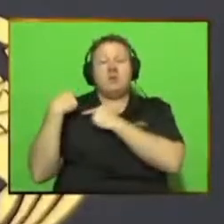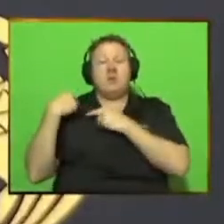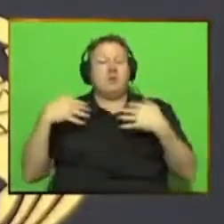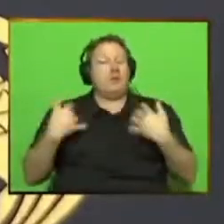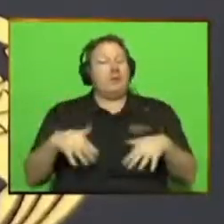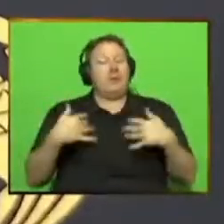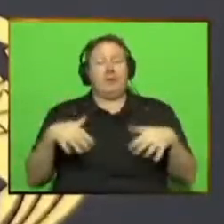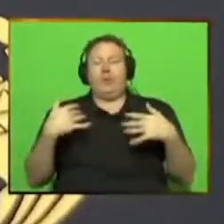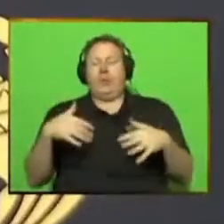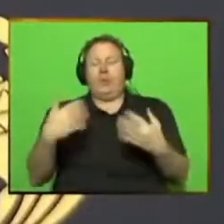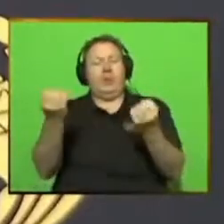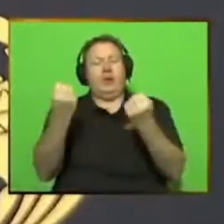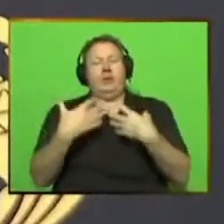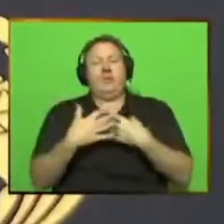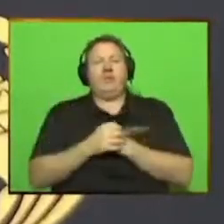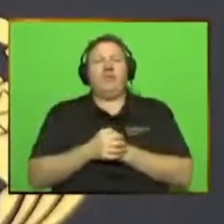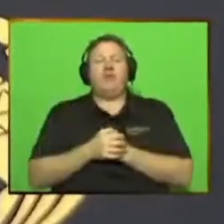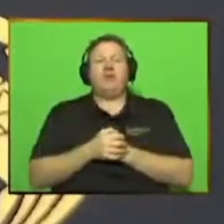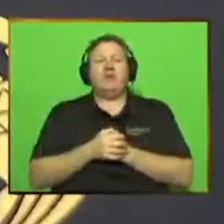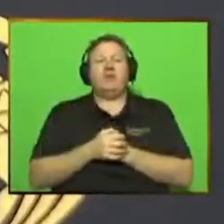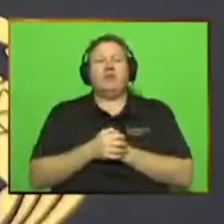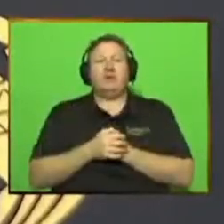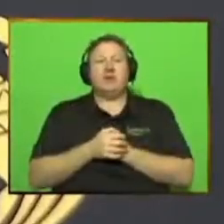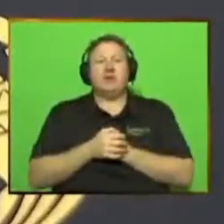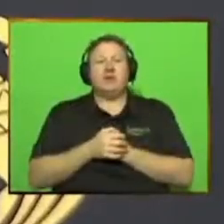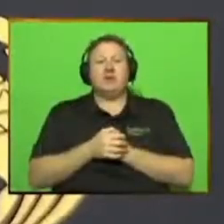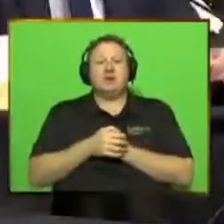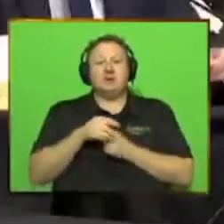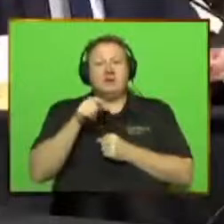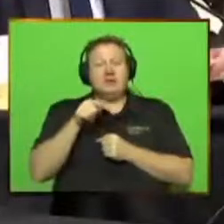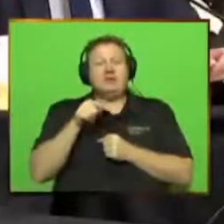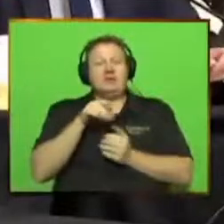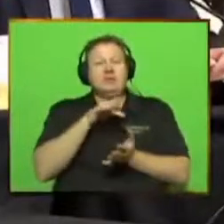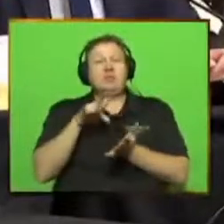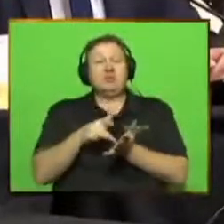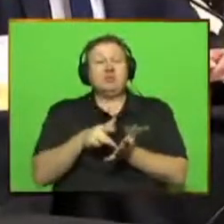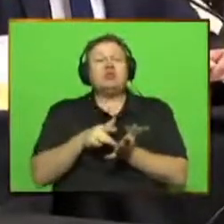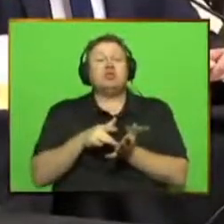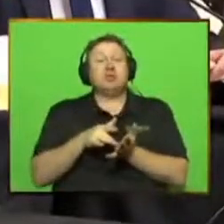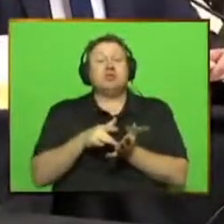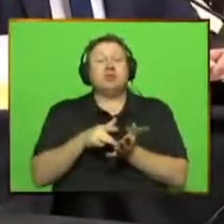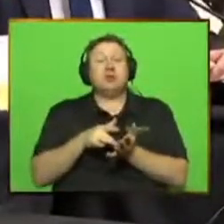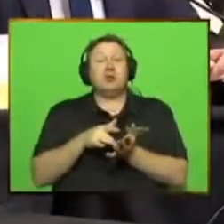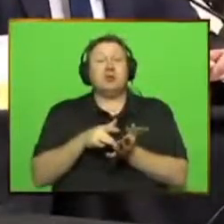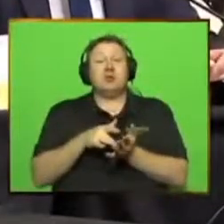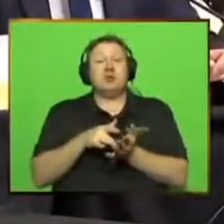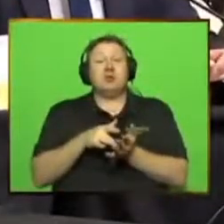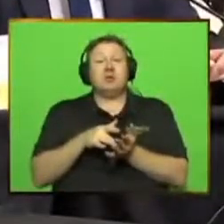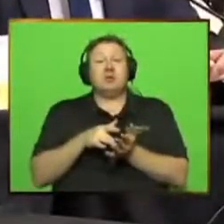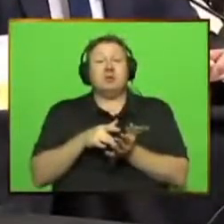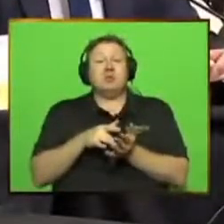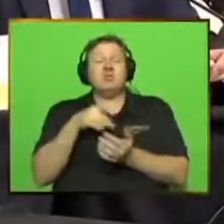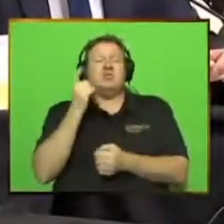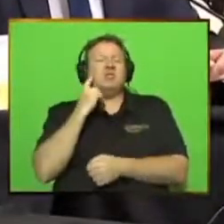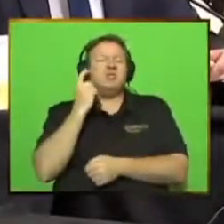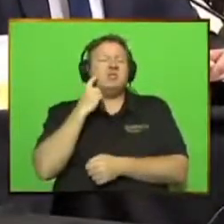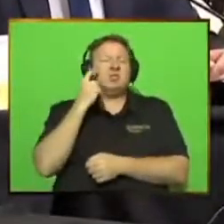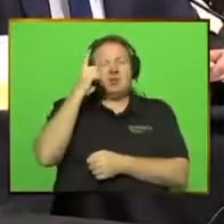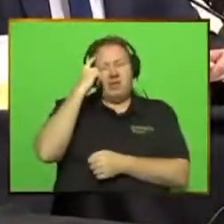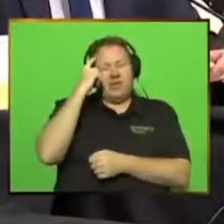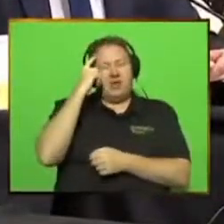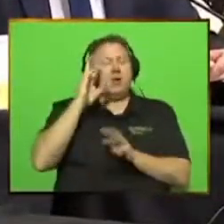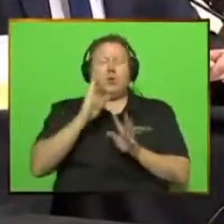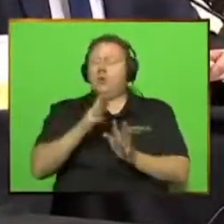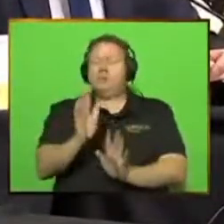has been bestowed on me. This is a position that I do not take lightly, and